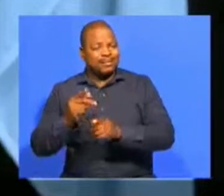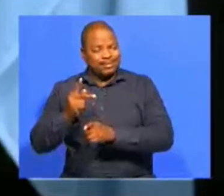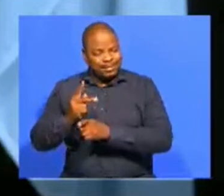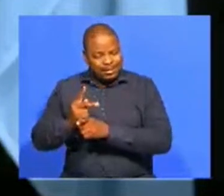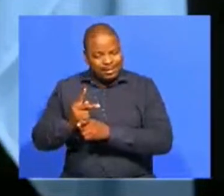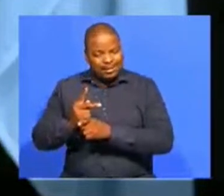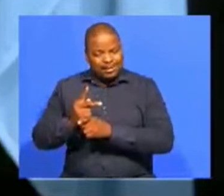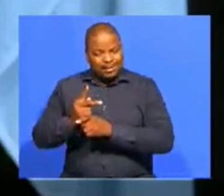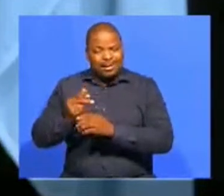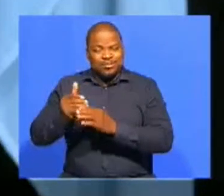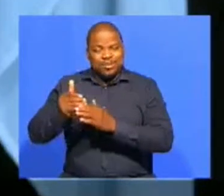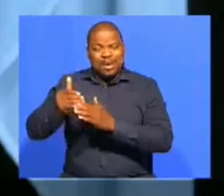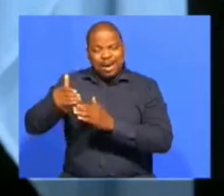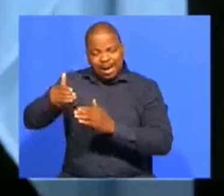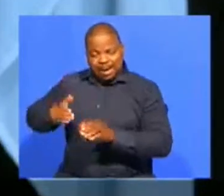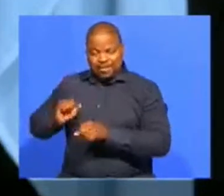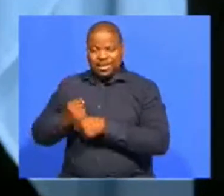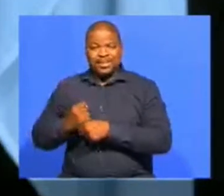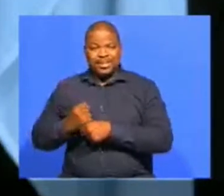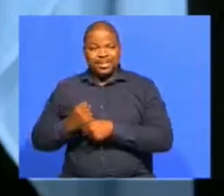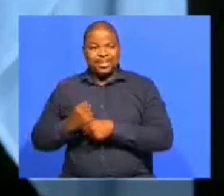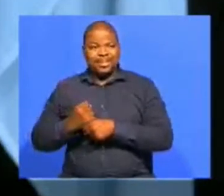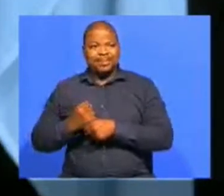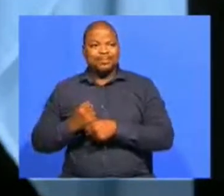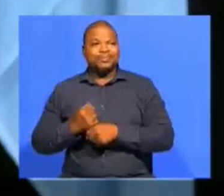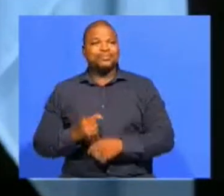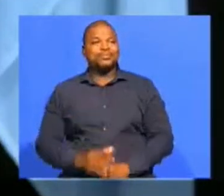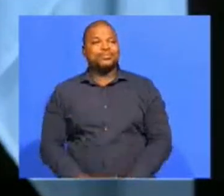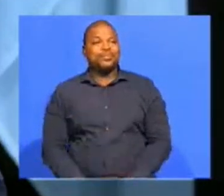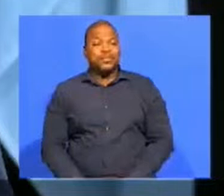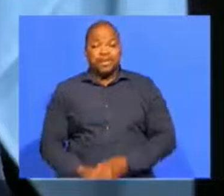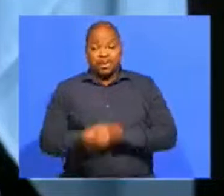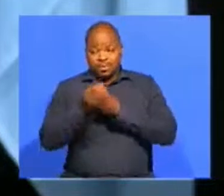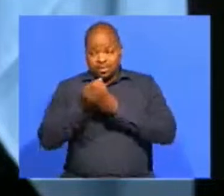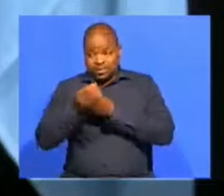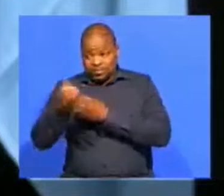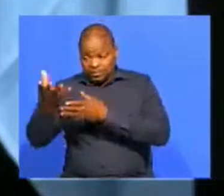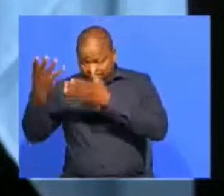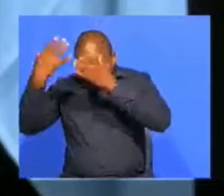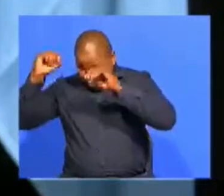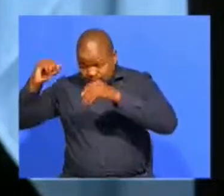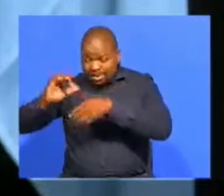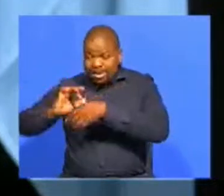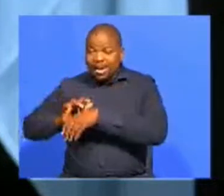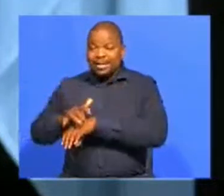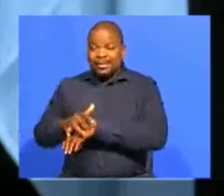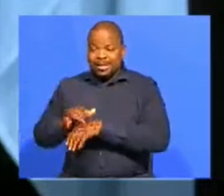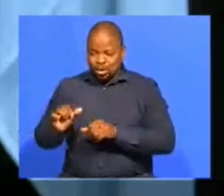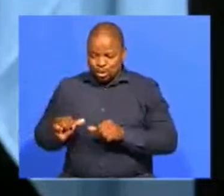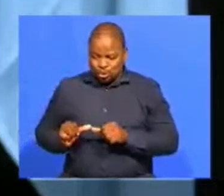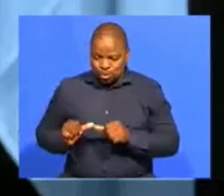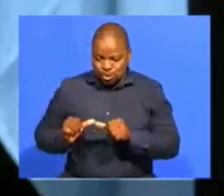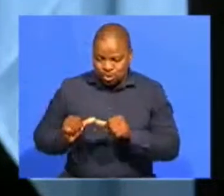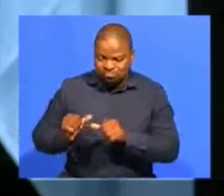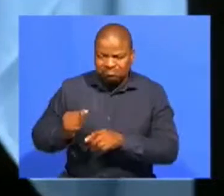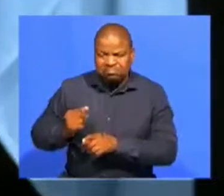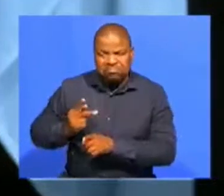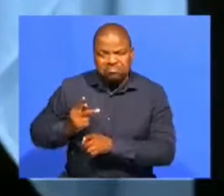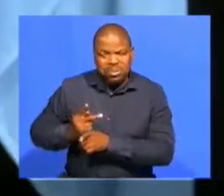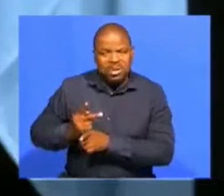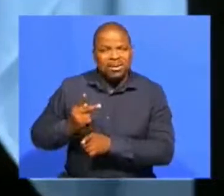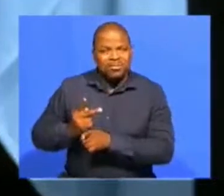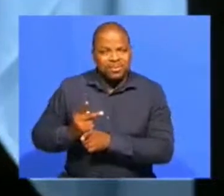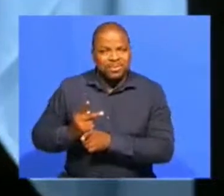on our knees. And or put another way, as I was telling the President earlier, they'll continue to keep